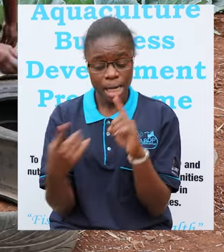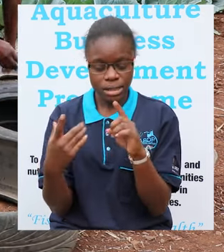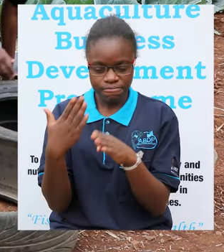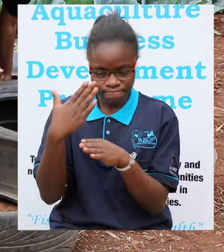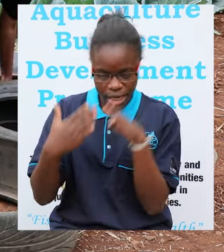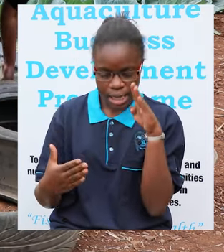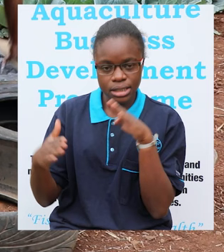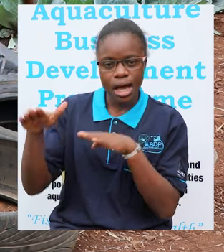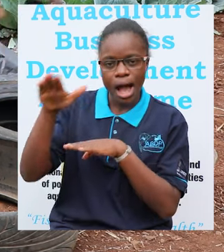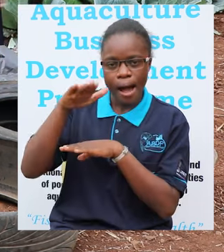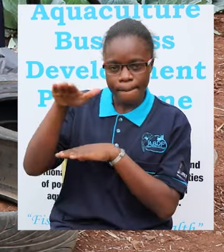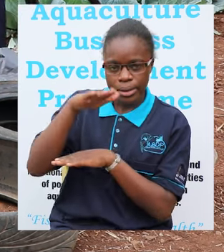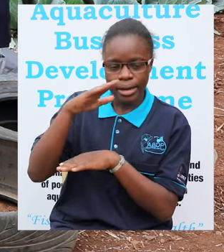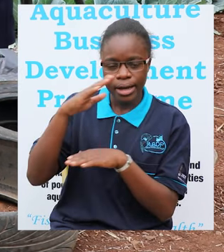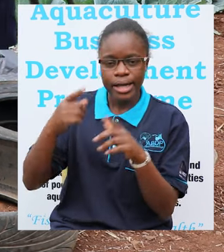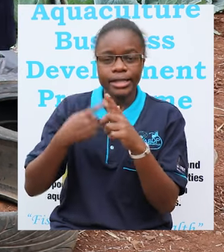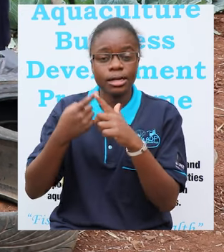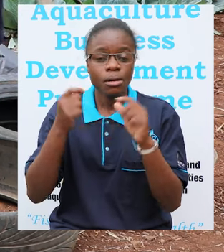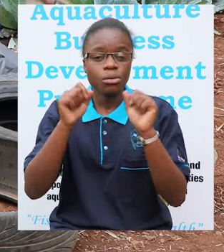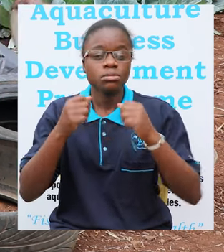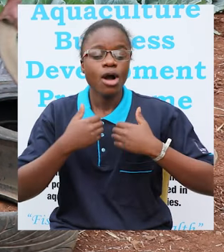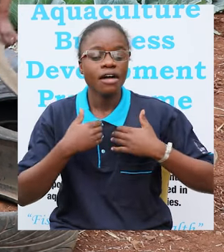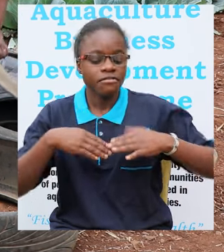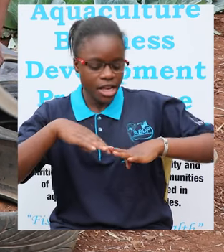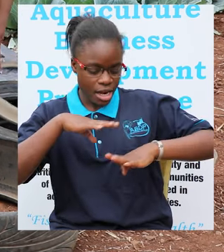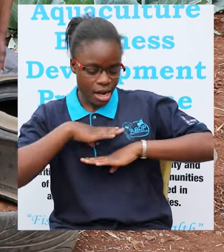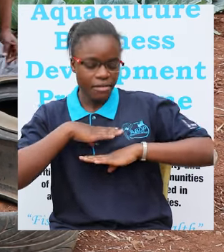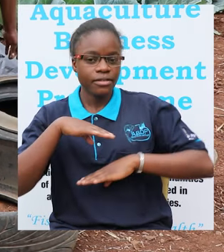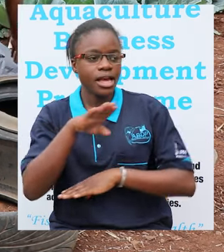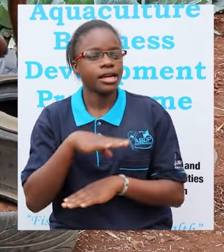When you cut the top, you create more space for planting your crops.